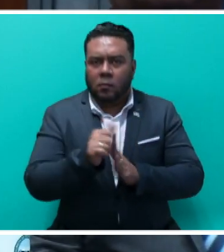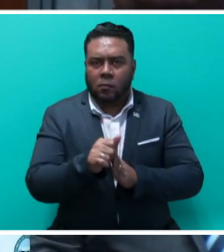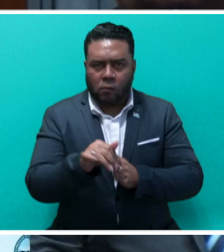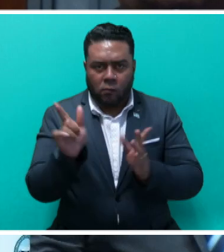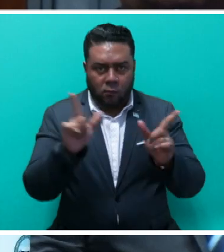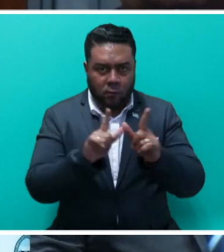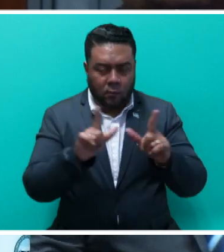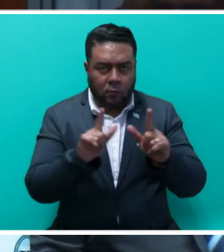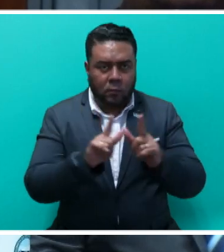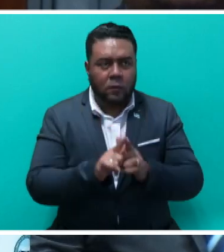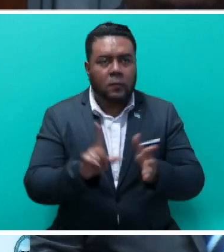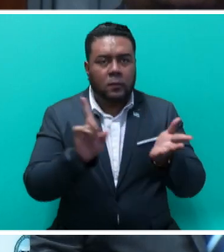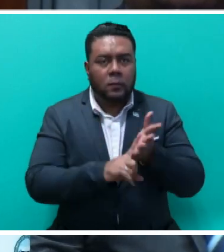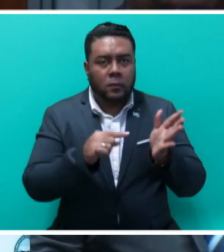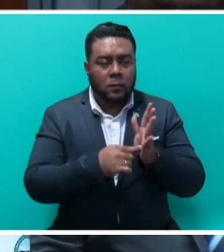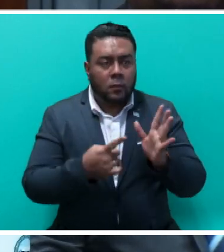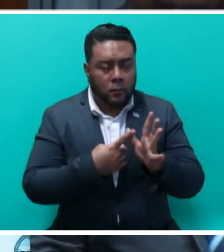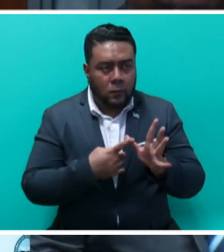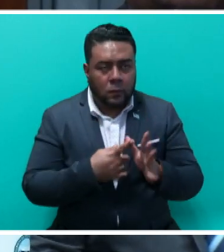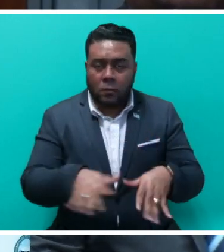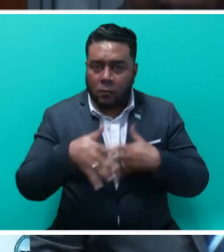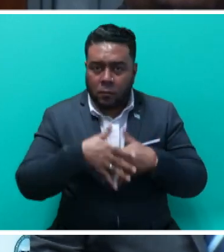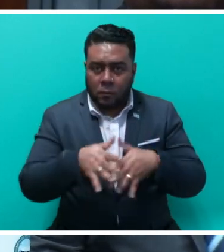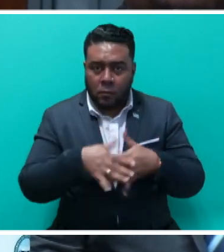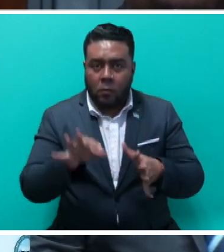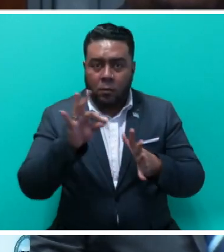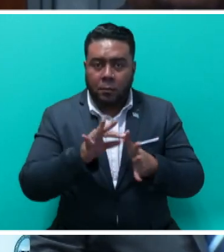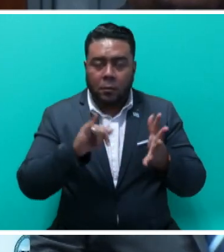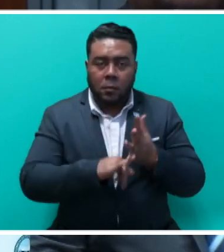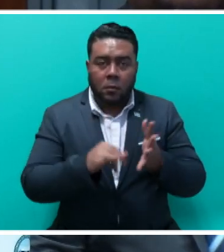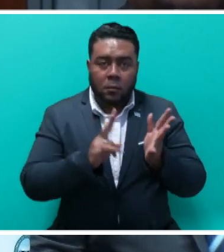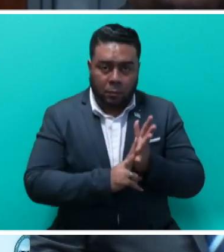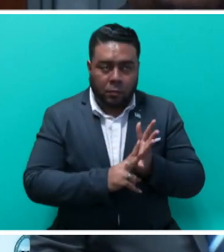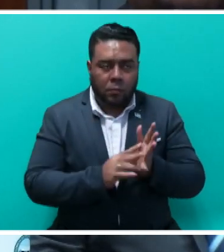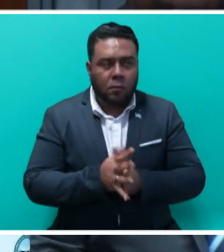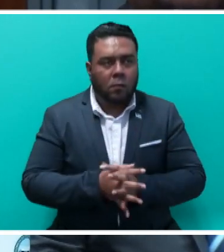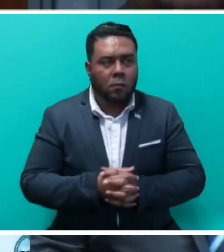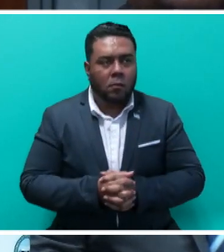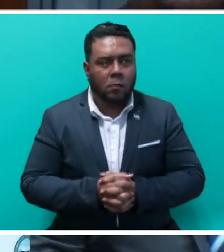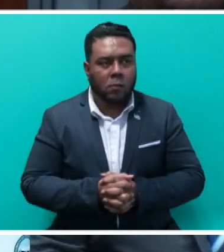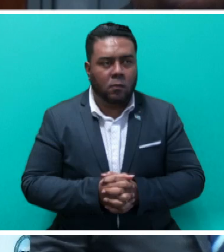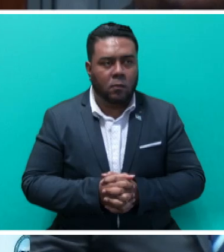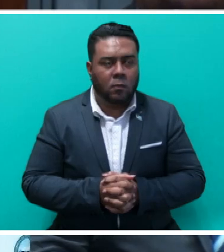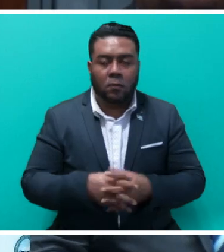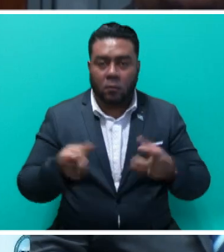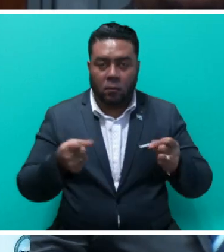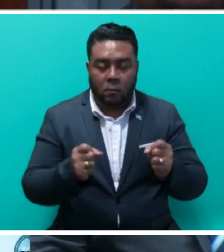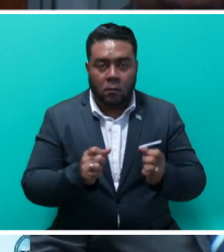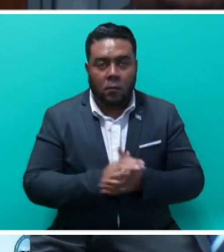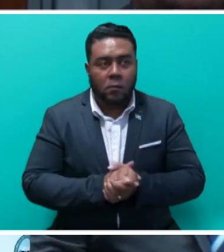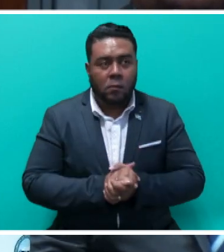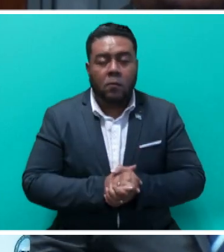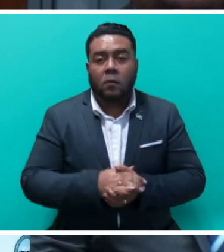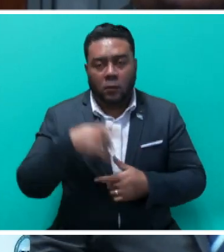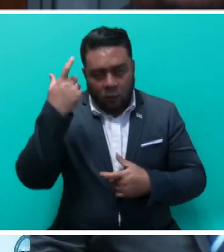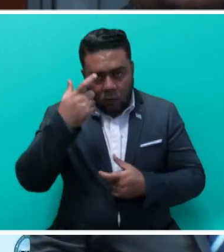by the Land Transport Authority for public service vehicle permits. The situation, Mr. Speaker, has caused concern